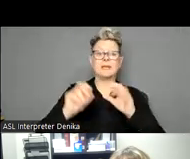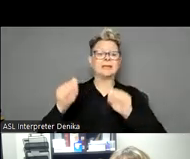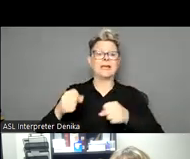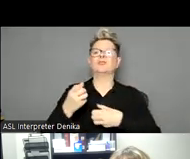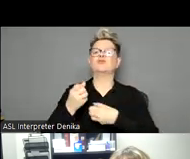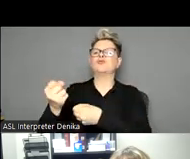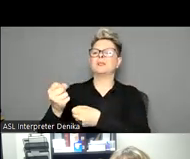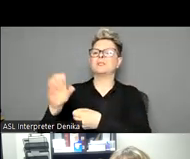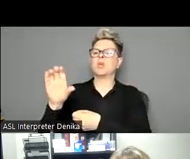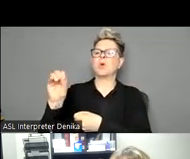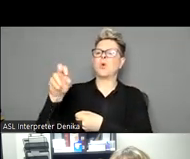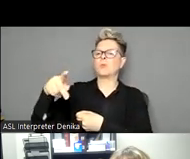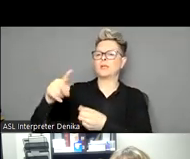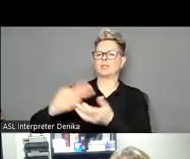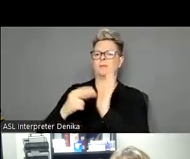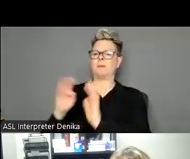to.